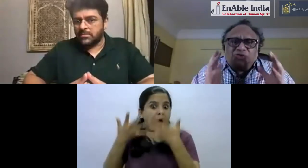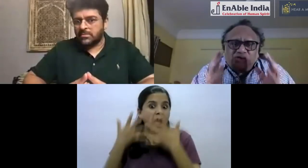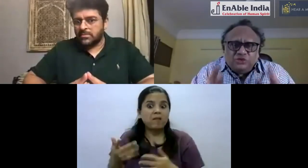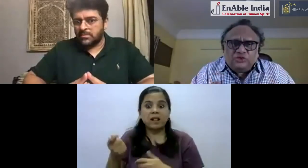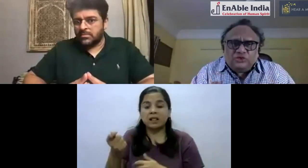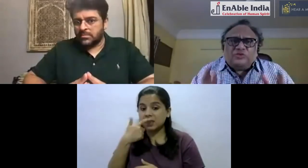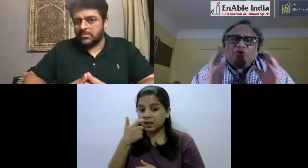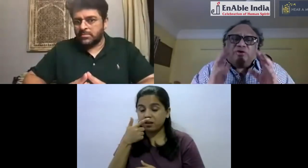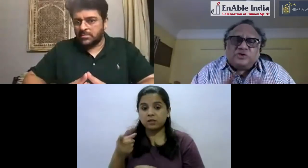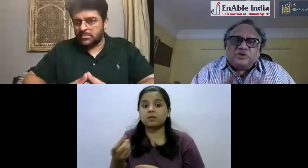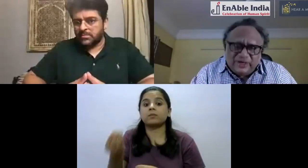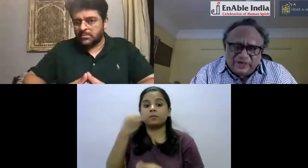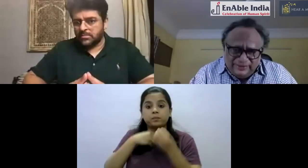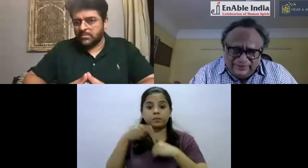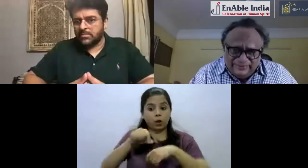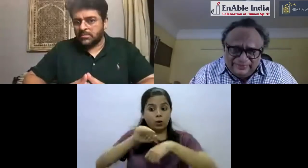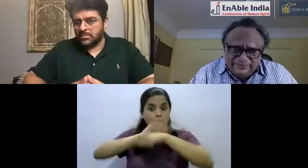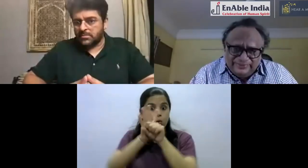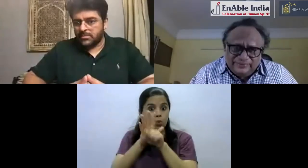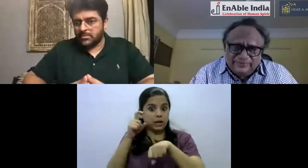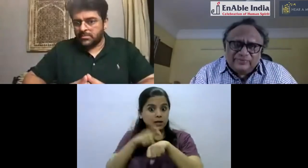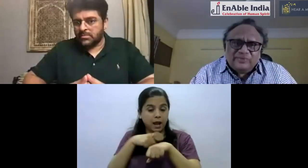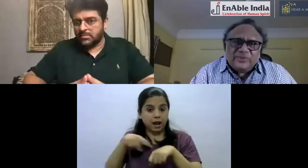when used for corona,